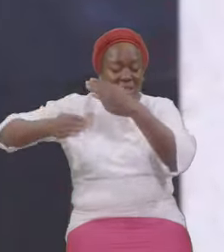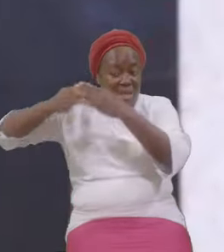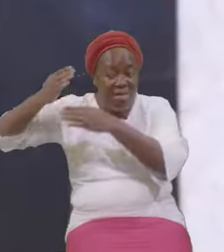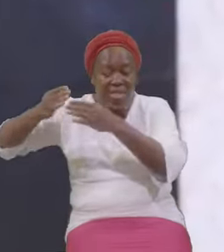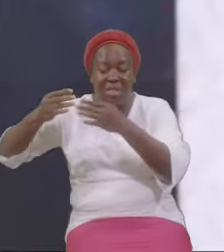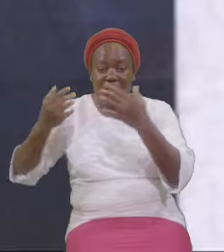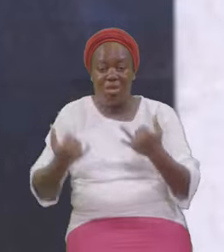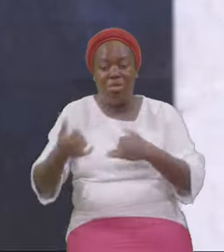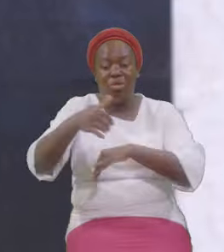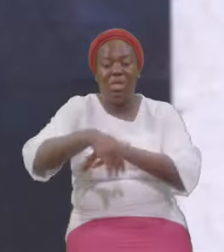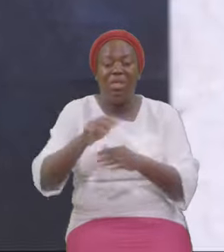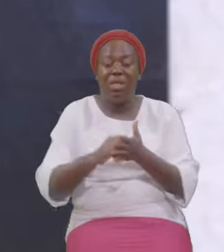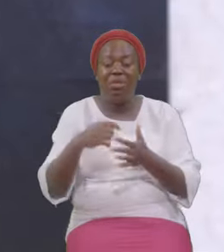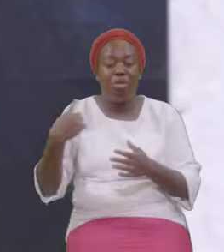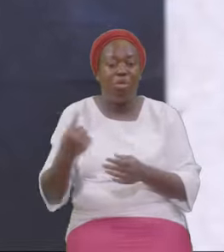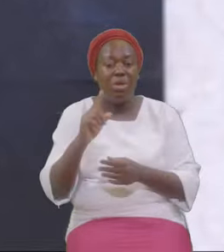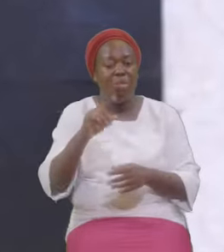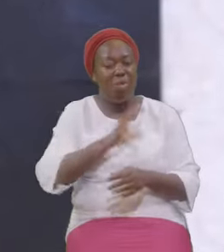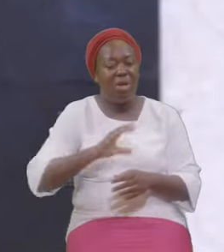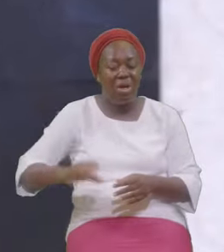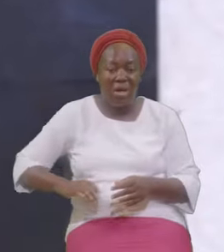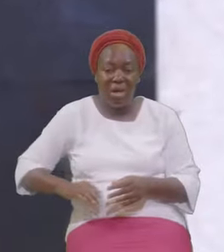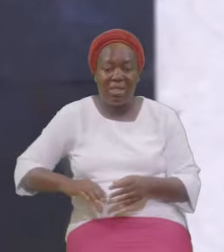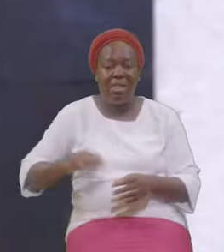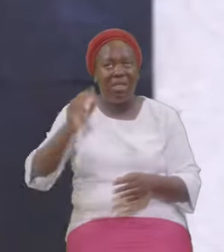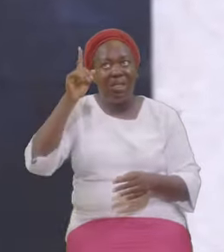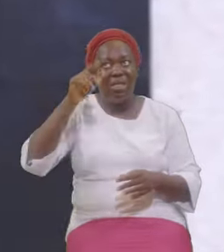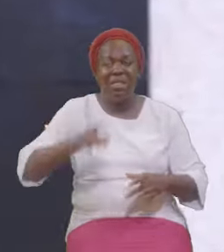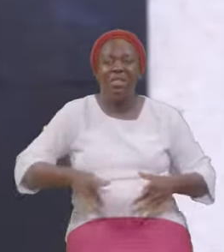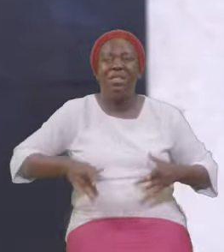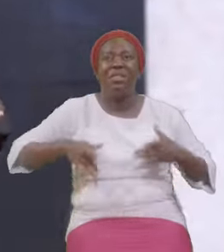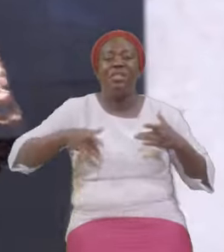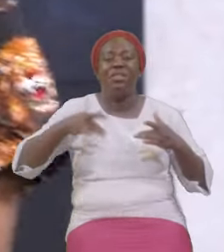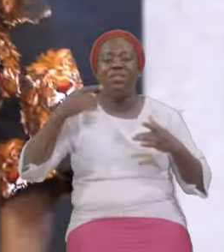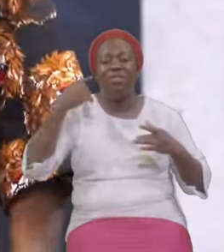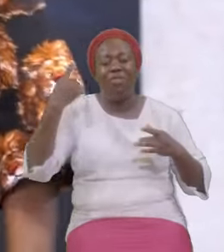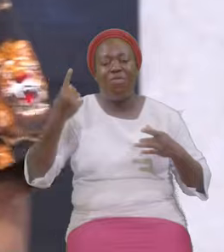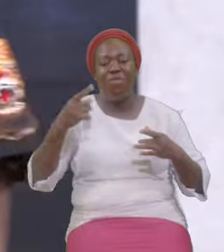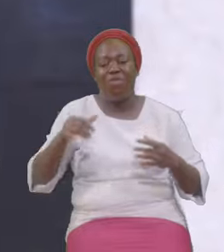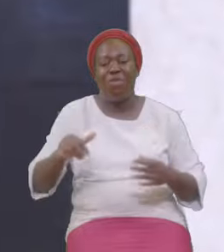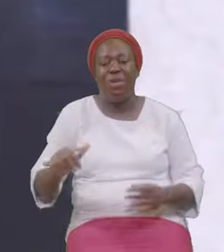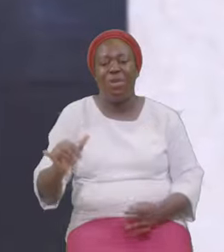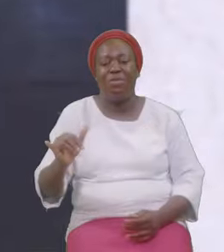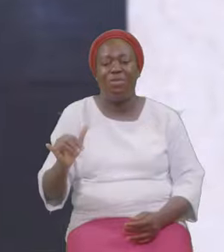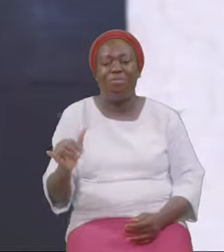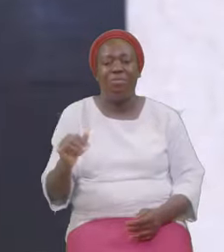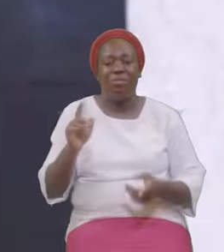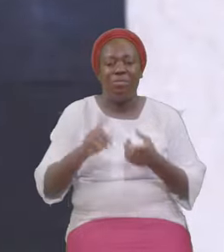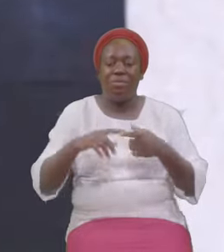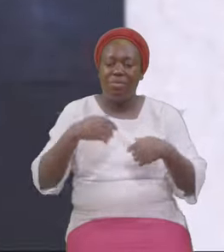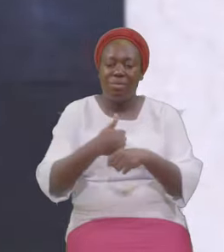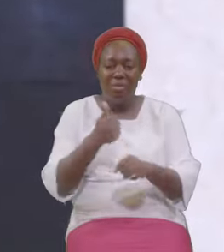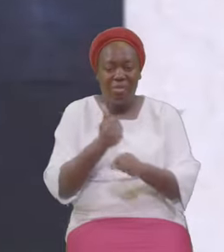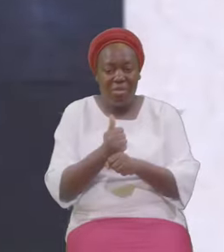one Christ, he lives forever. He lives forever to make intercession for